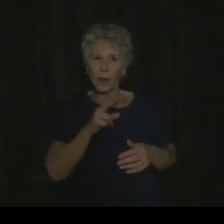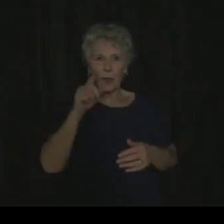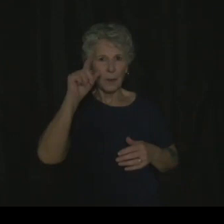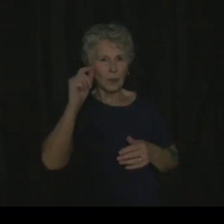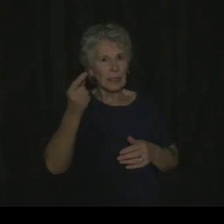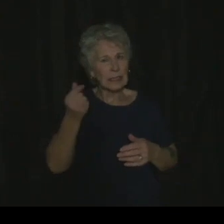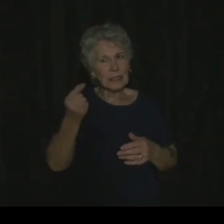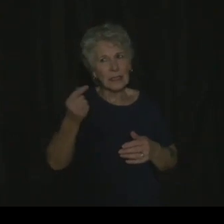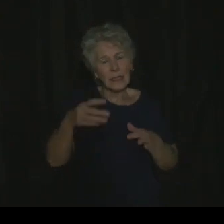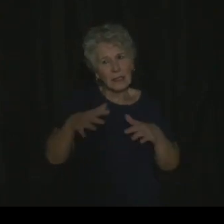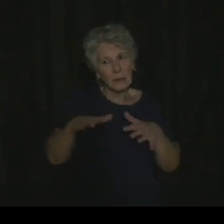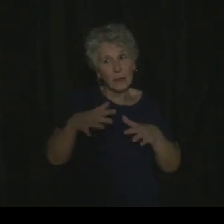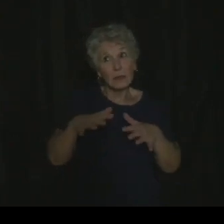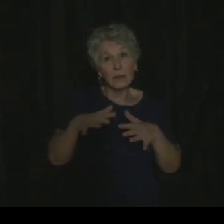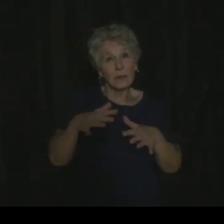Moses is a little nervous.